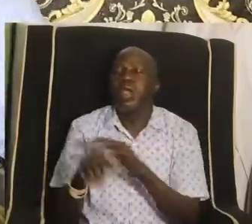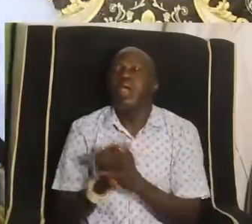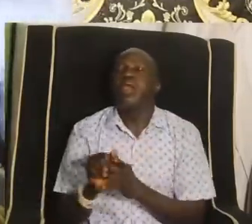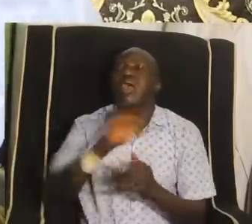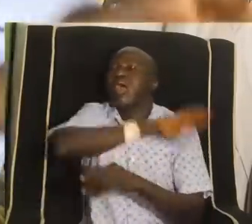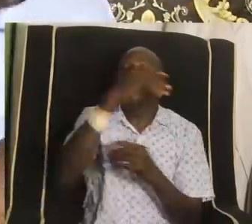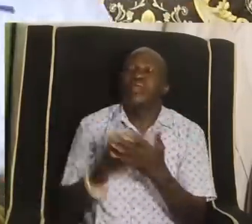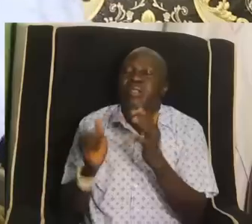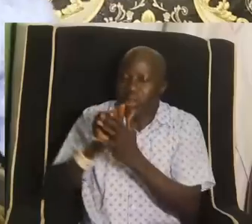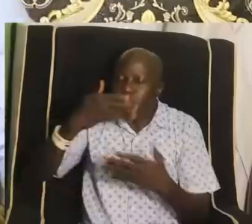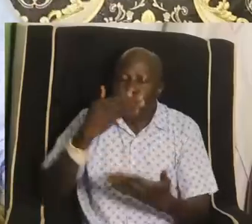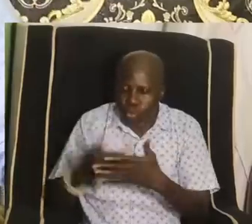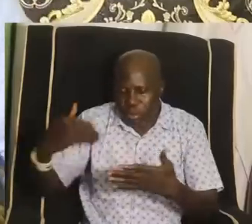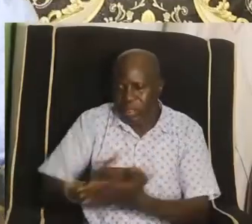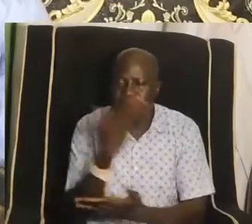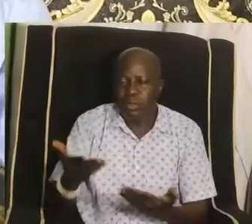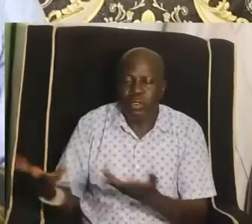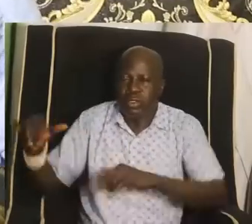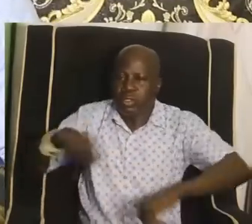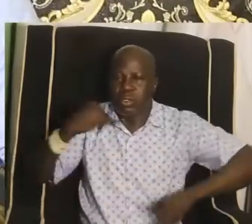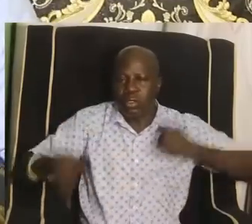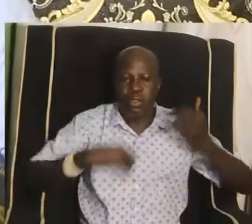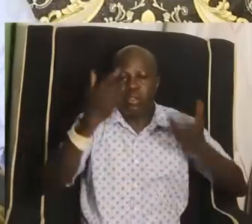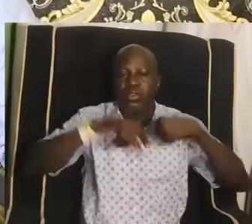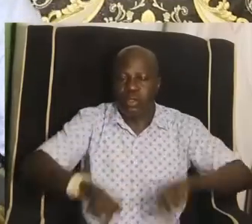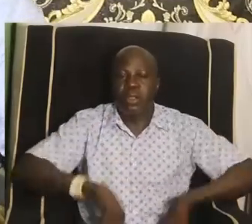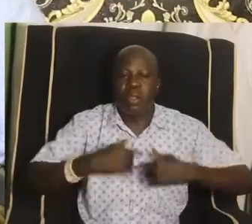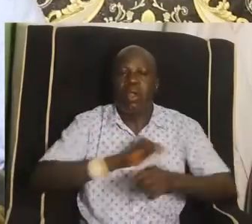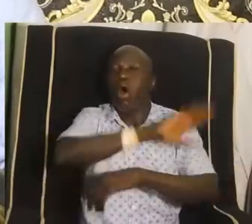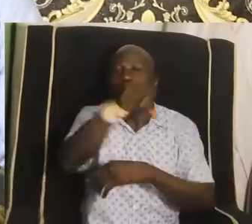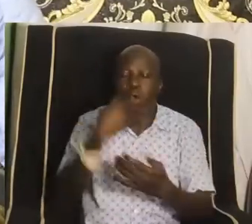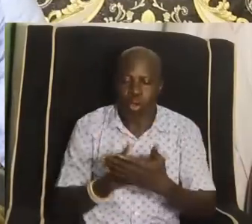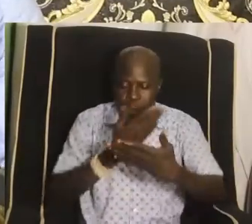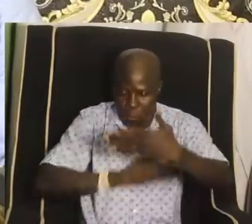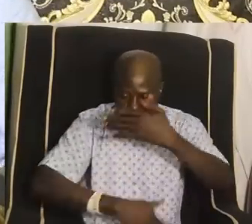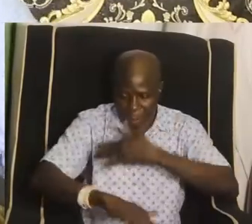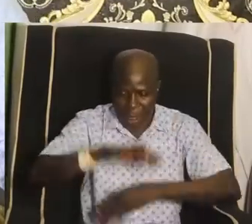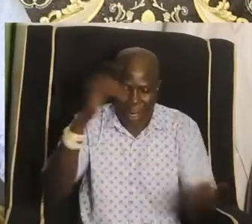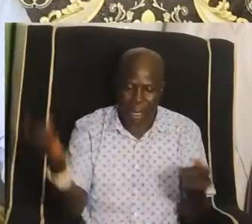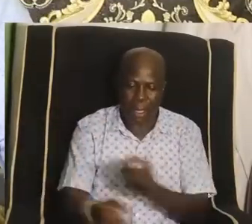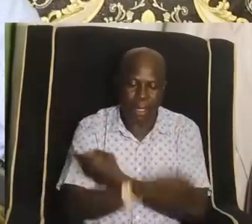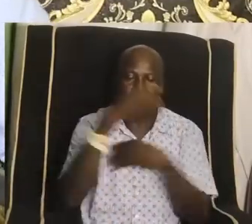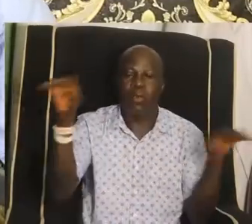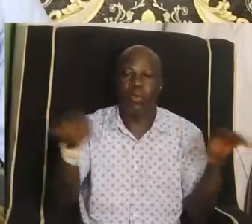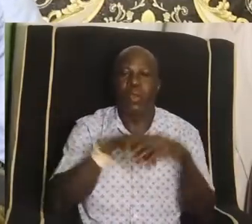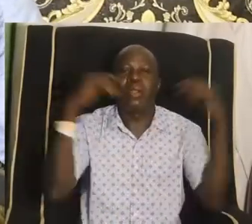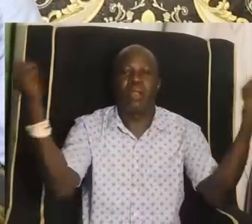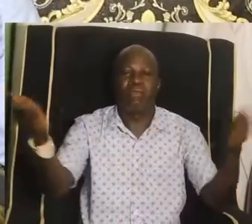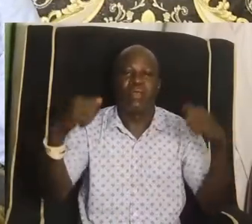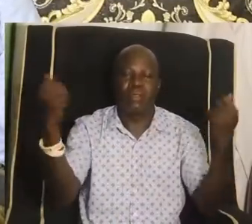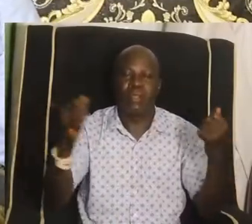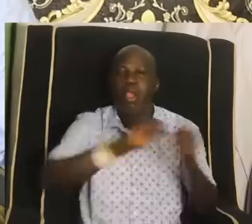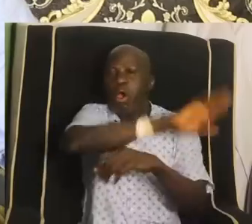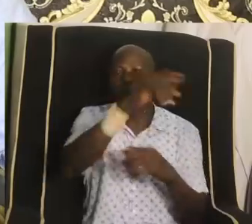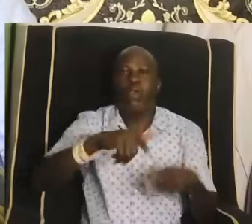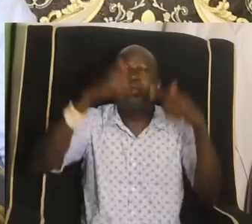won't know yet? This of joy will come to your life. All to the brother celebrants. Only wedding anniversary. People celebrating wedding anniversary.